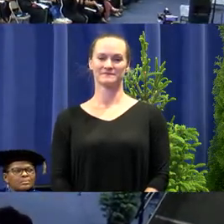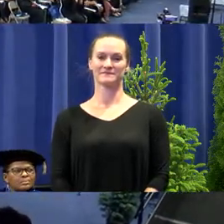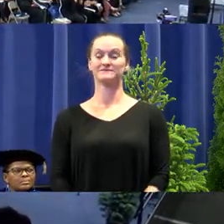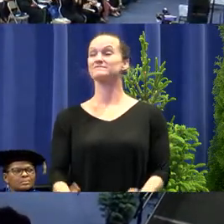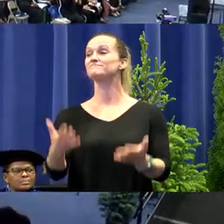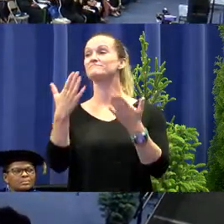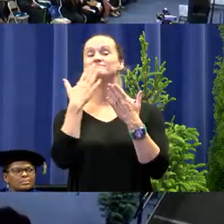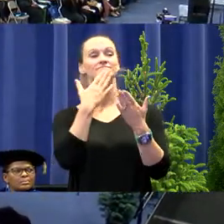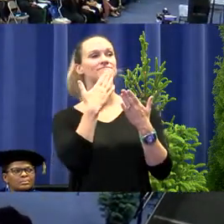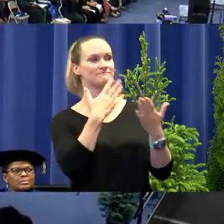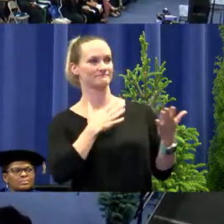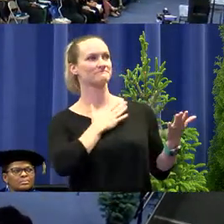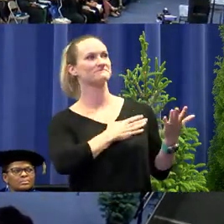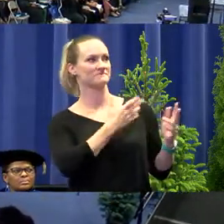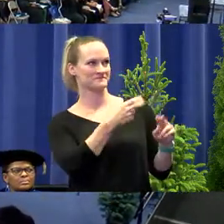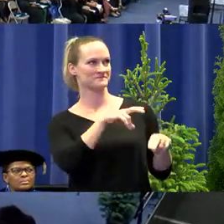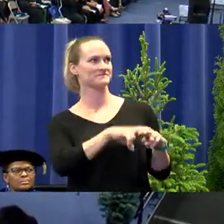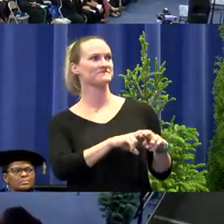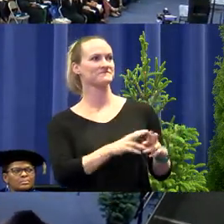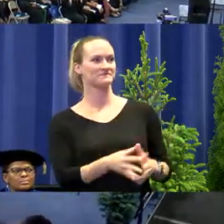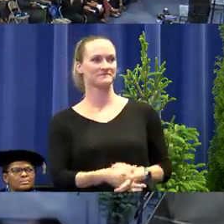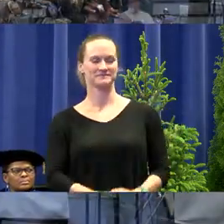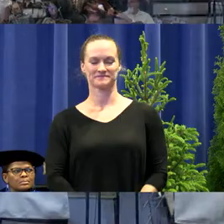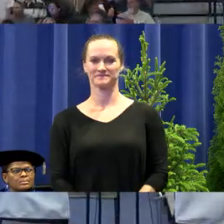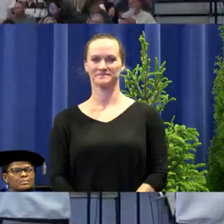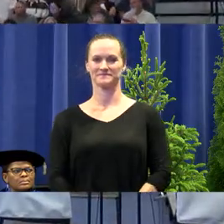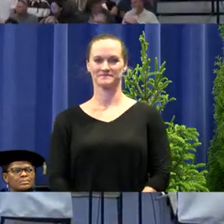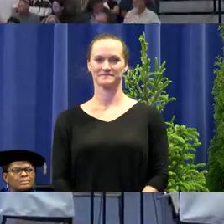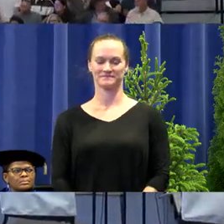Thank you. Please be seated.